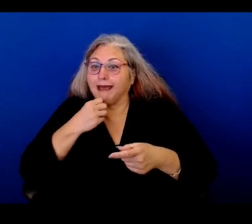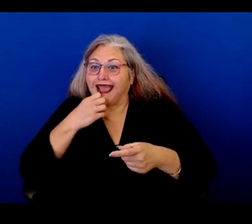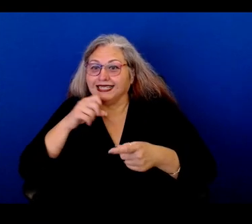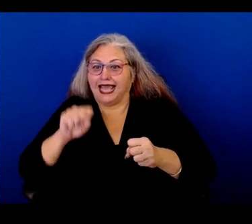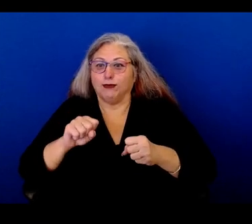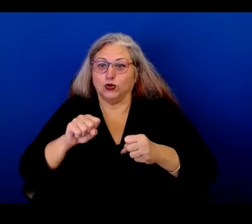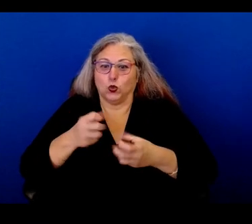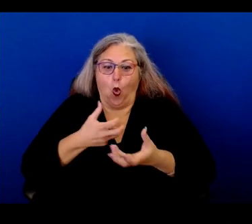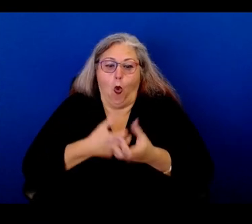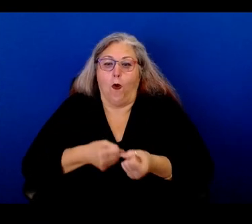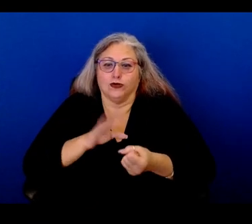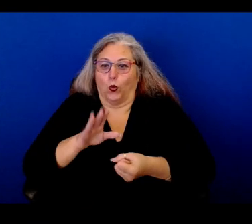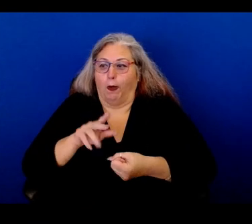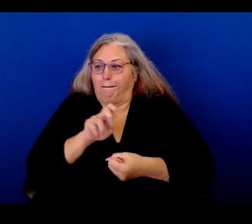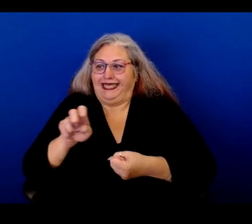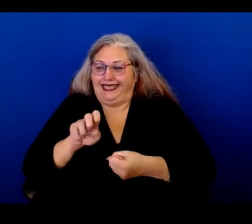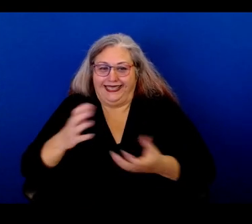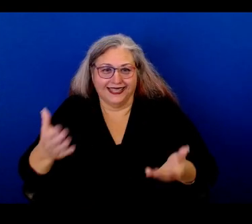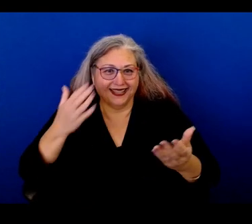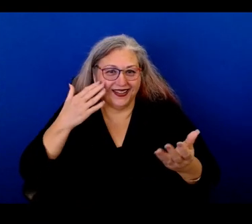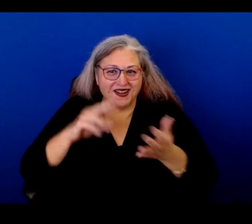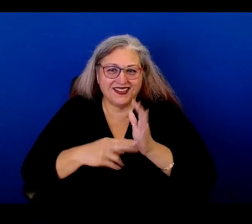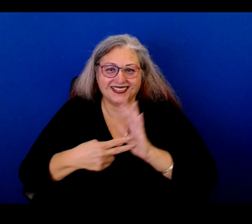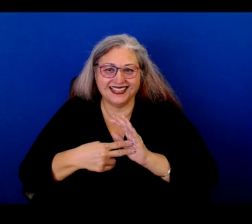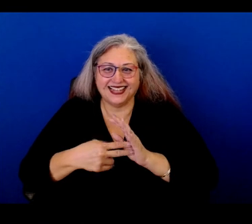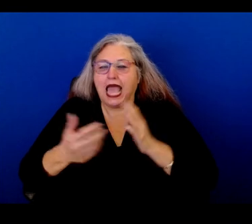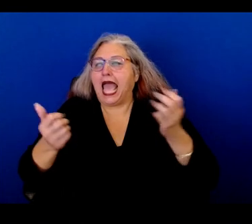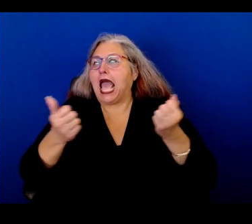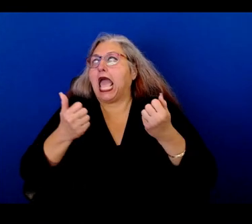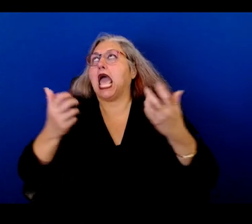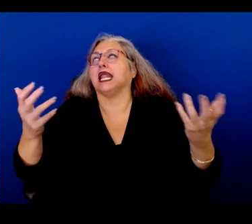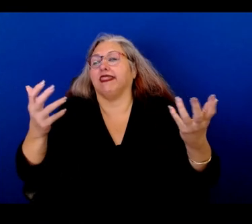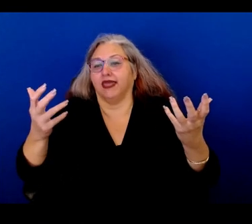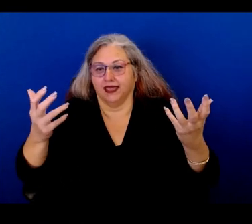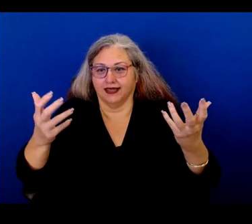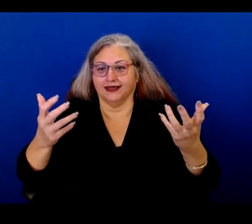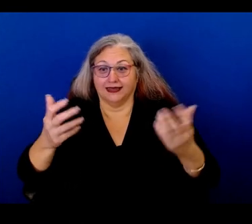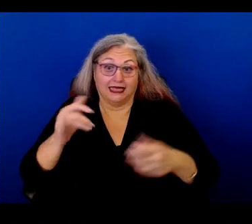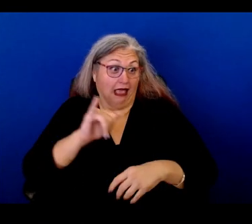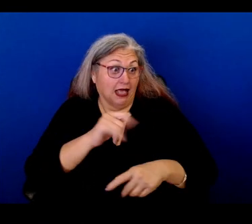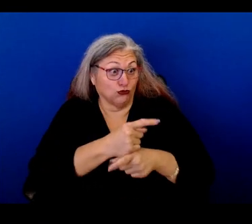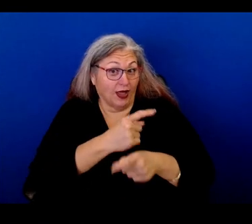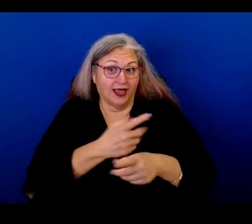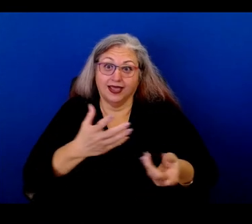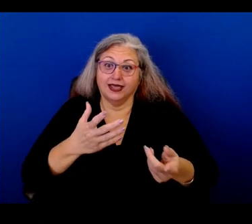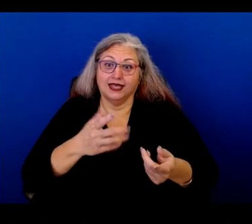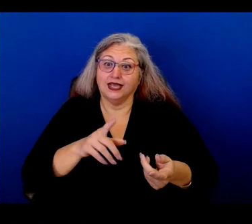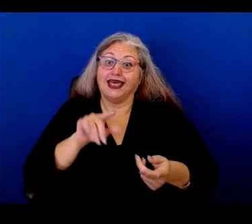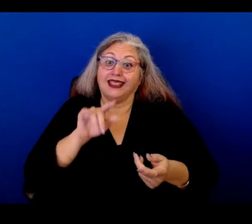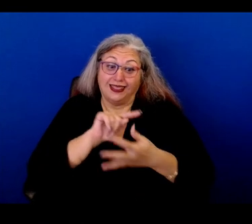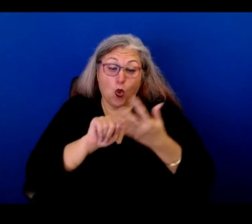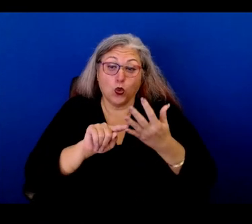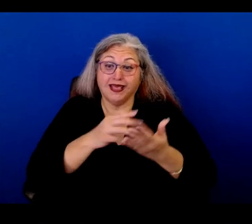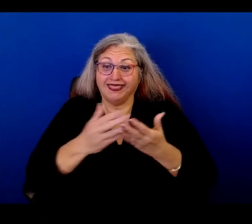mean, anything like that. I mean, those things can just be a lifeline and a